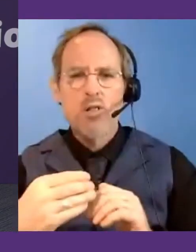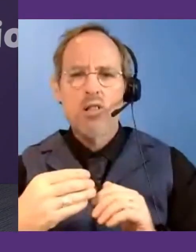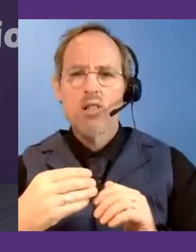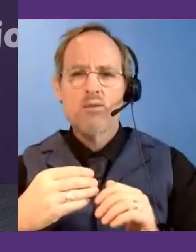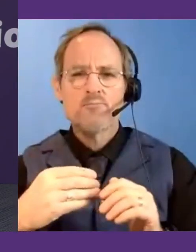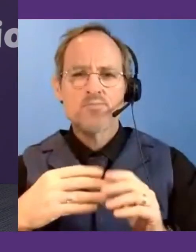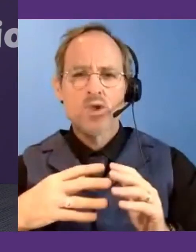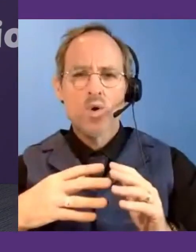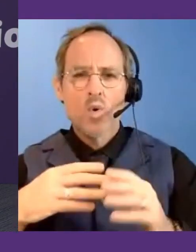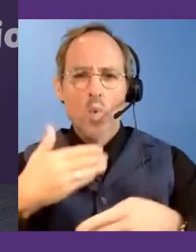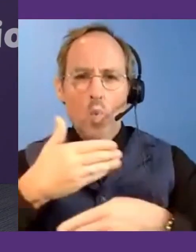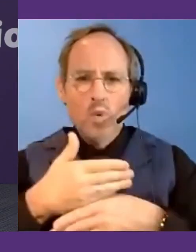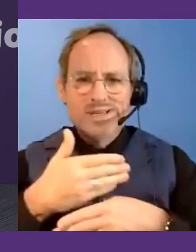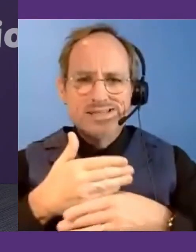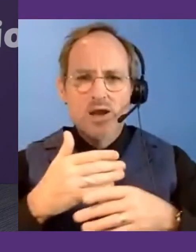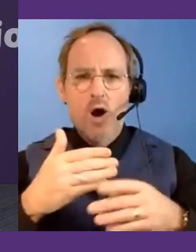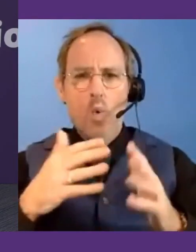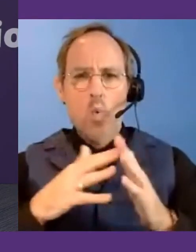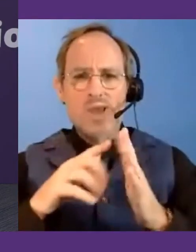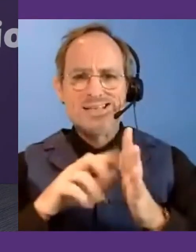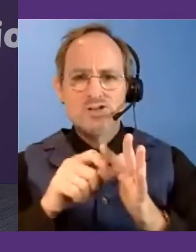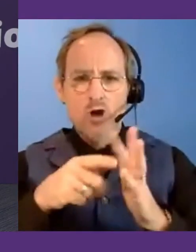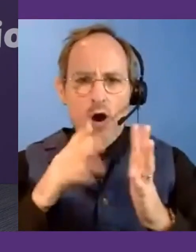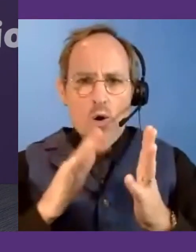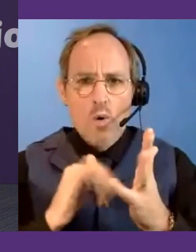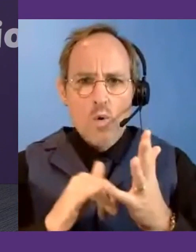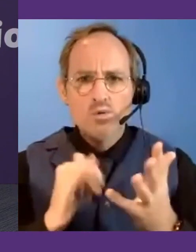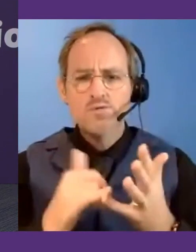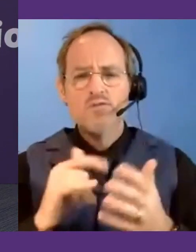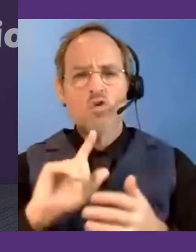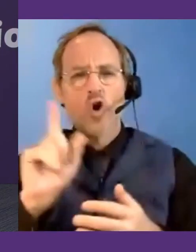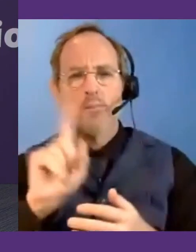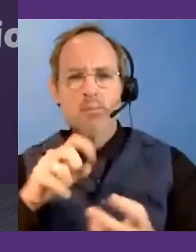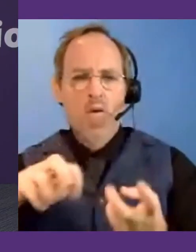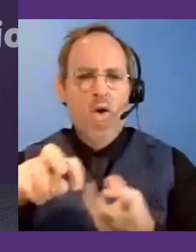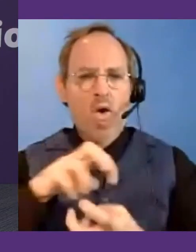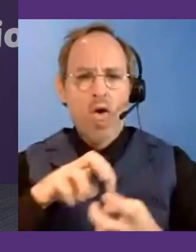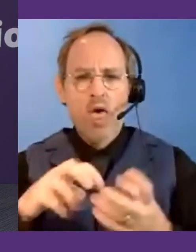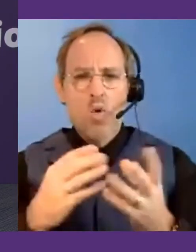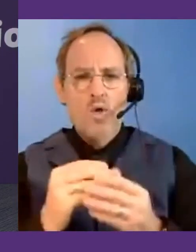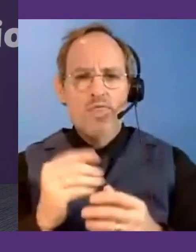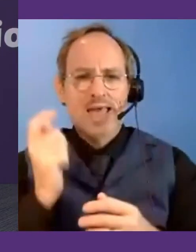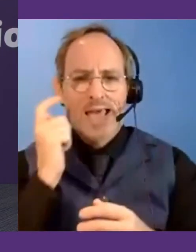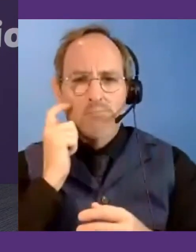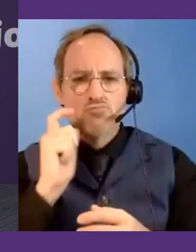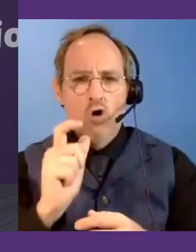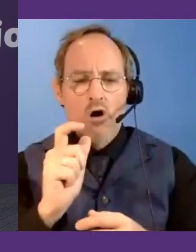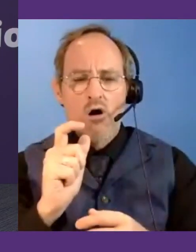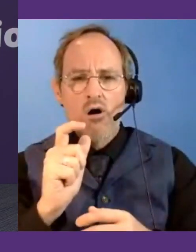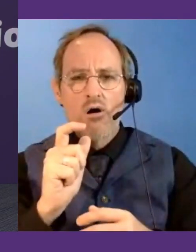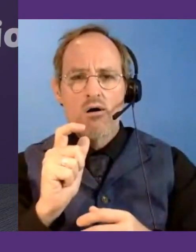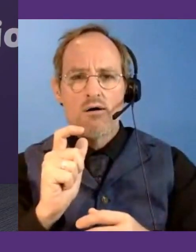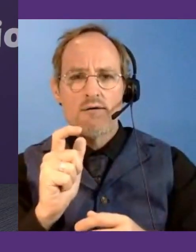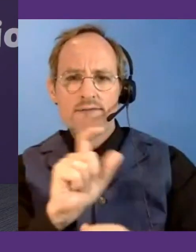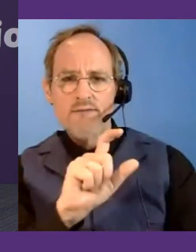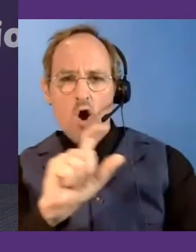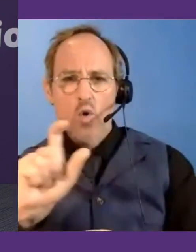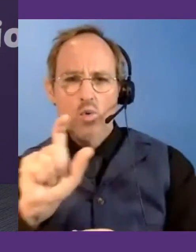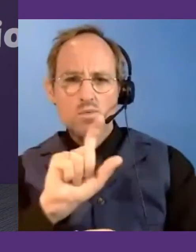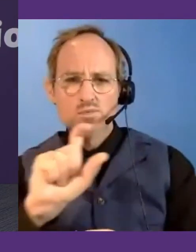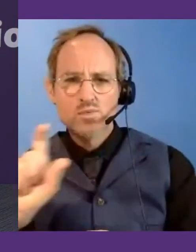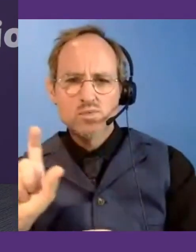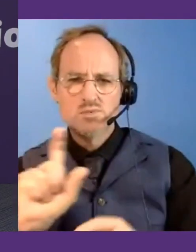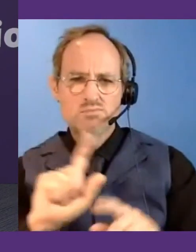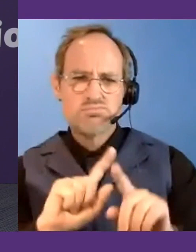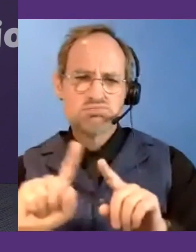with camera phones, chasing cables. Okay. You know, I mean, really amazing what you can achieve